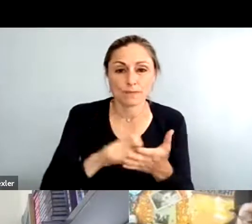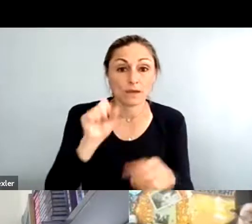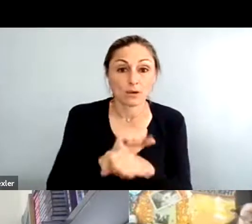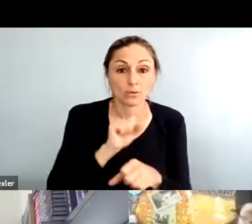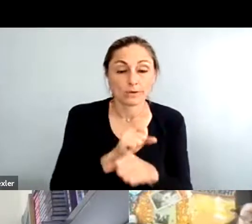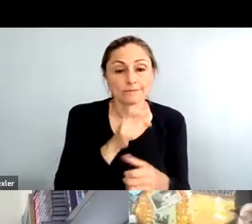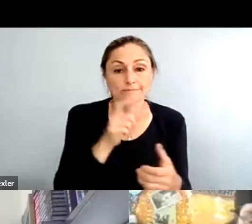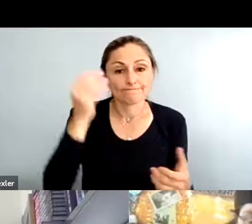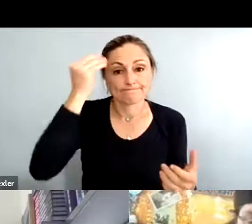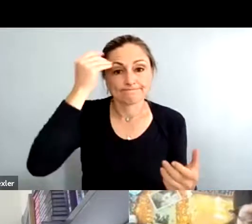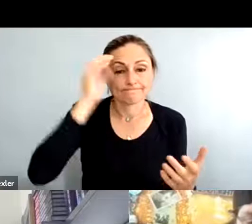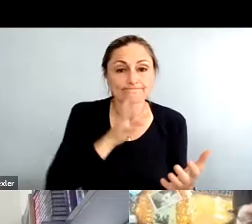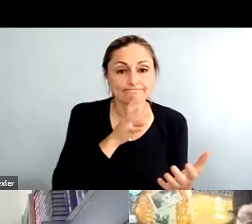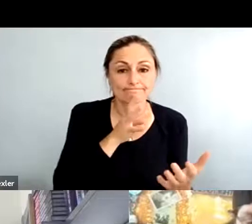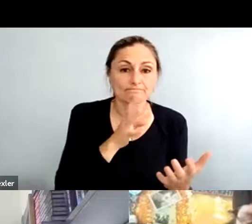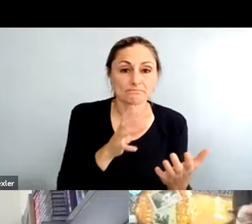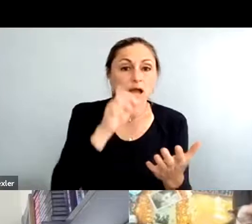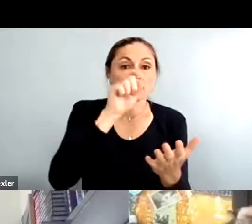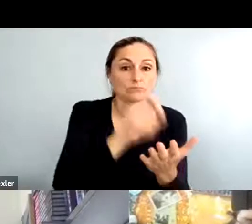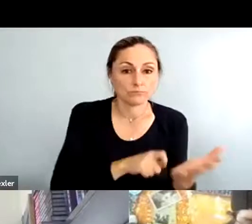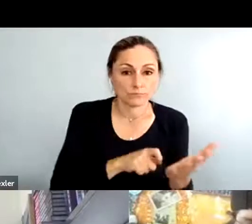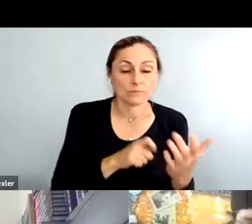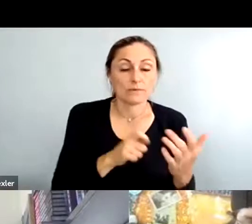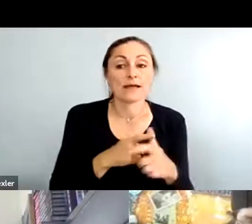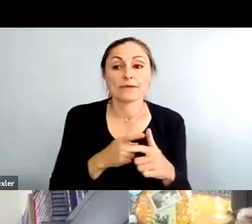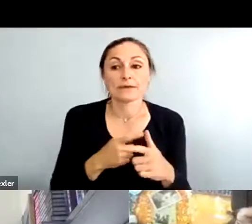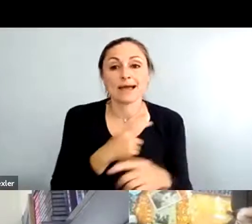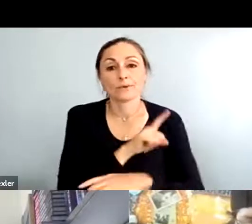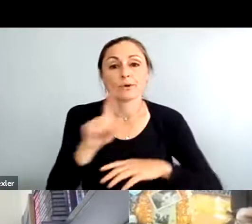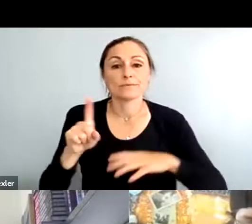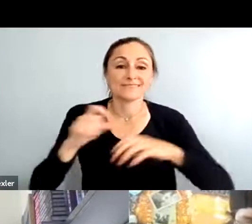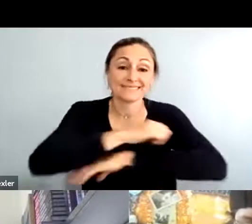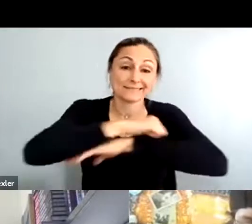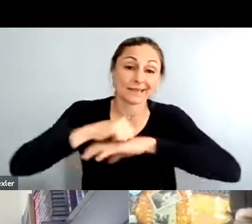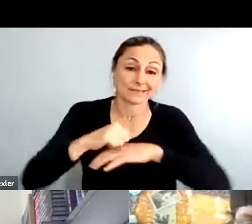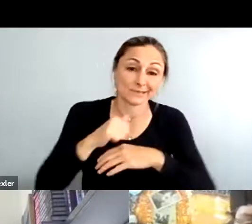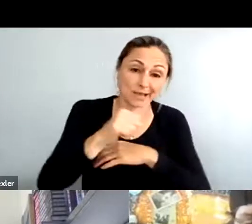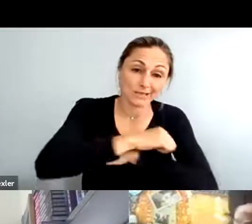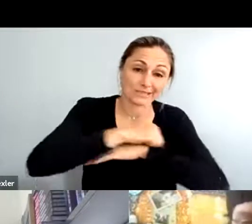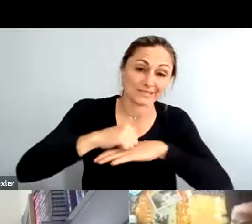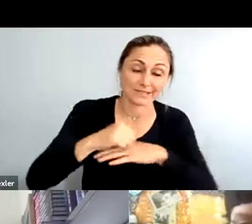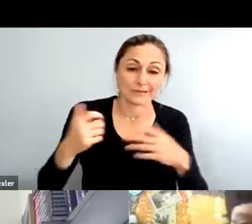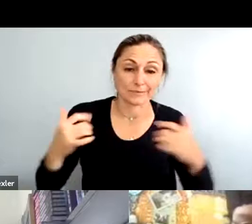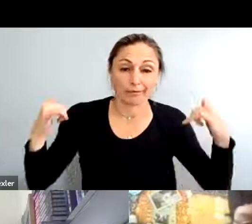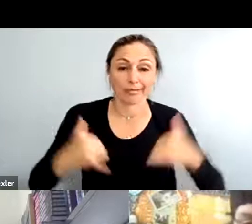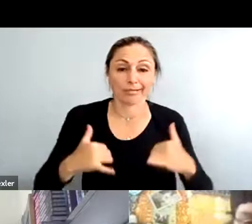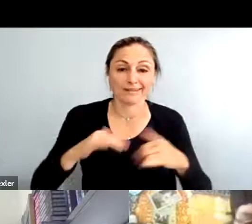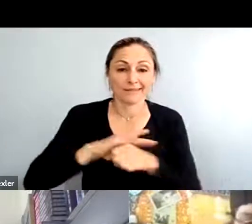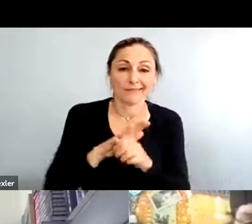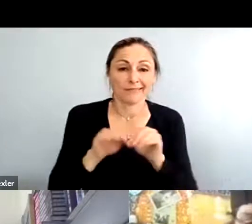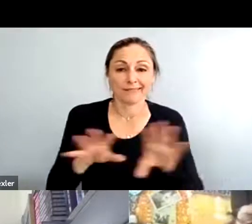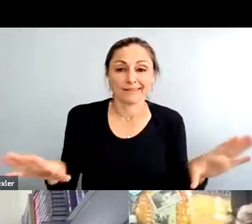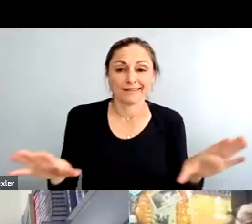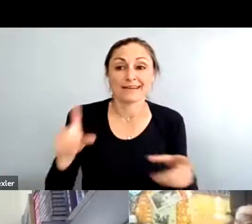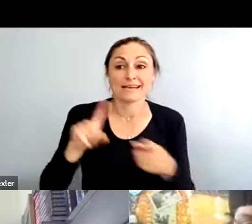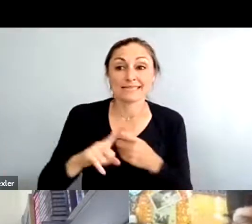And then I would go up on a stage, well, not really a stage now because we have been through a quarantine. Until